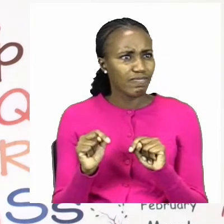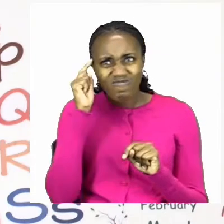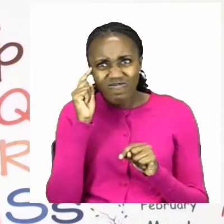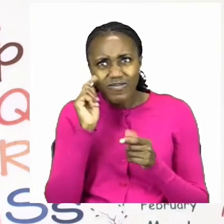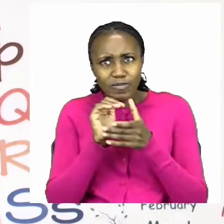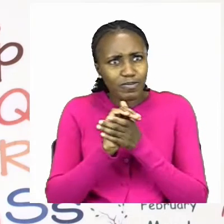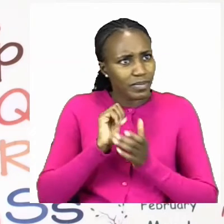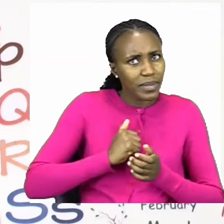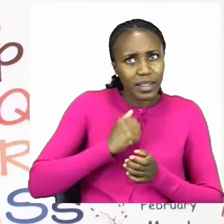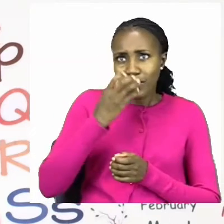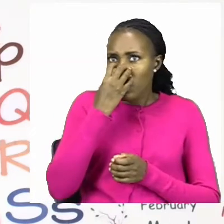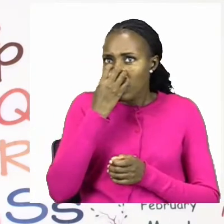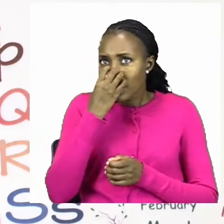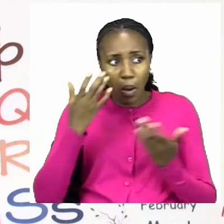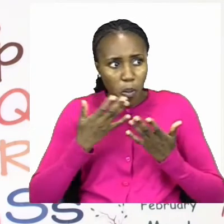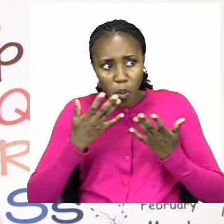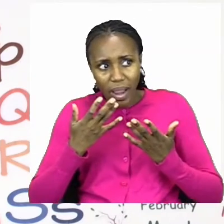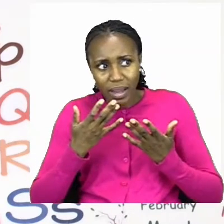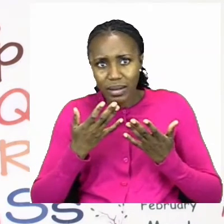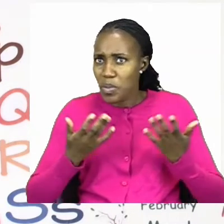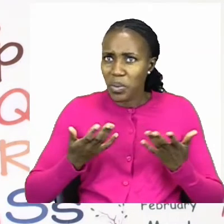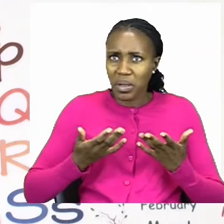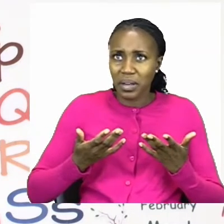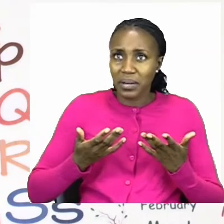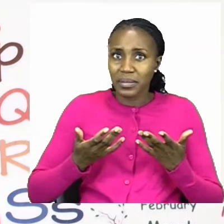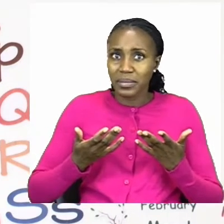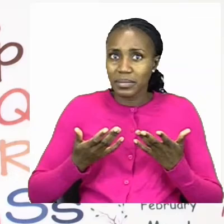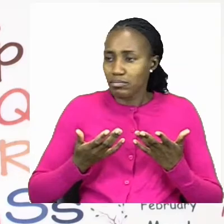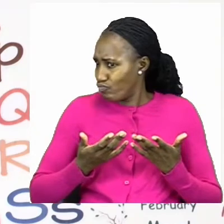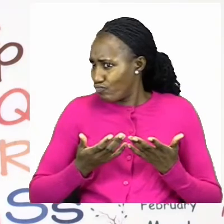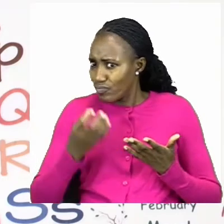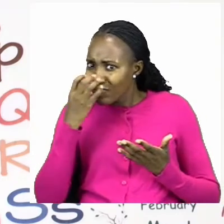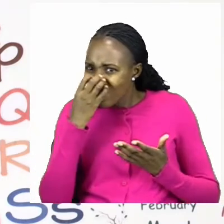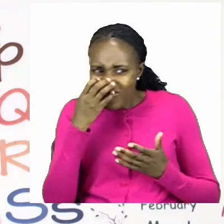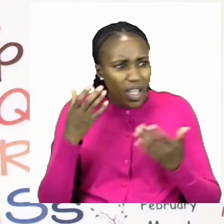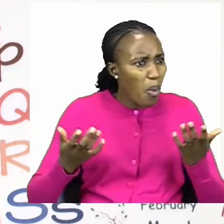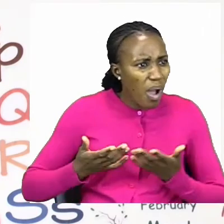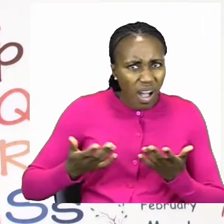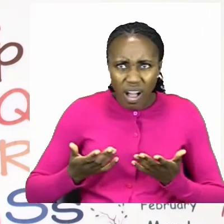Zoshi to come help me say goodbye to you today. So will you help me call Zoshi?